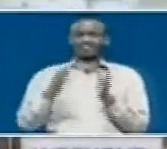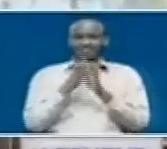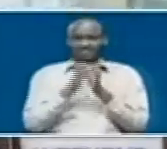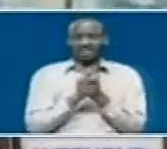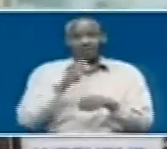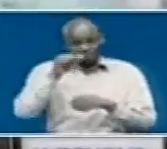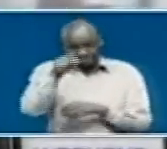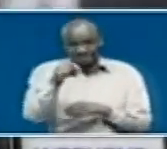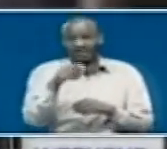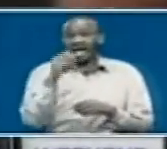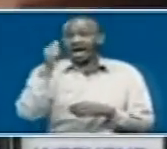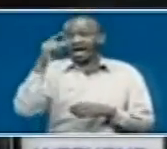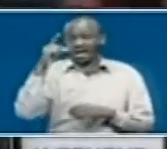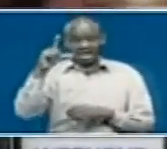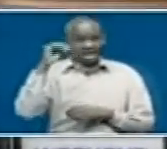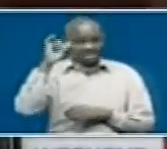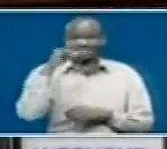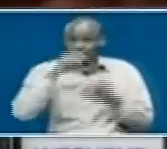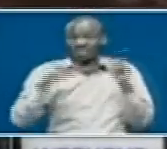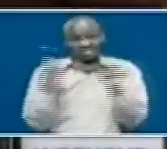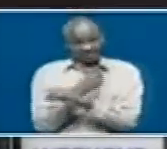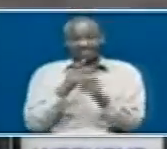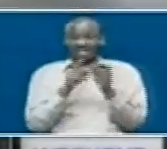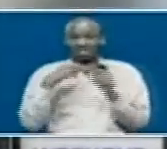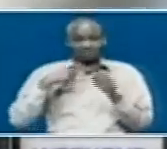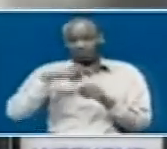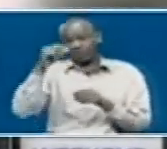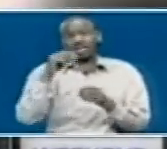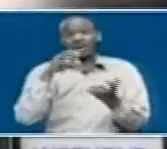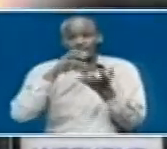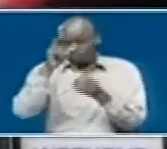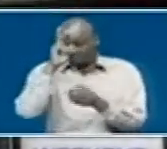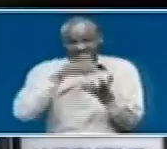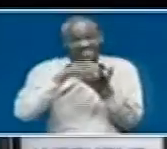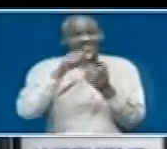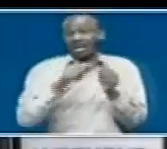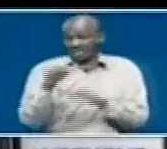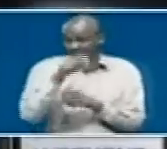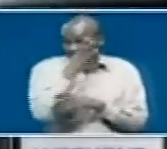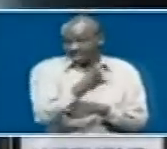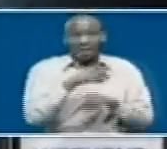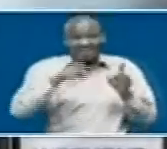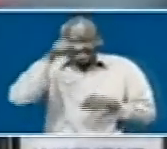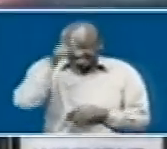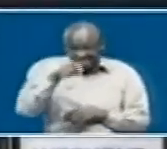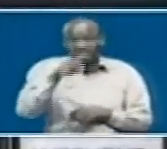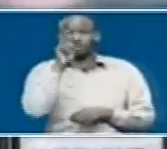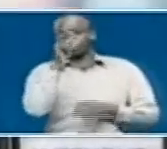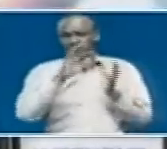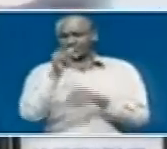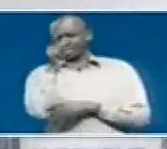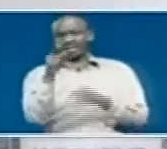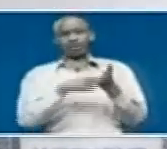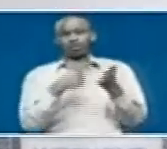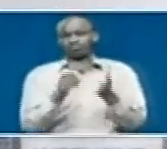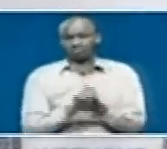According to Ali, they sped off in the other direction towards the police station, only a few meters away, but that is when he noticed something was